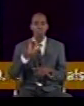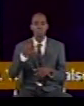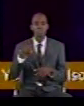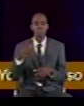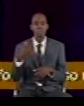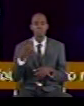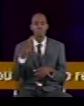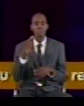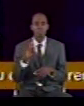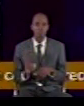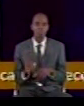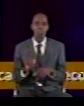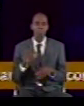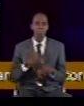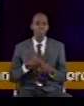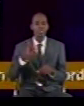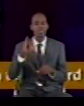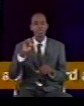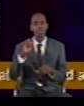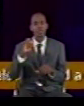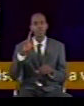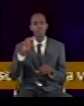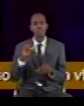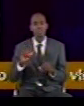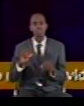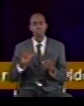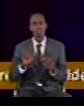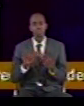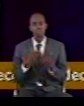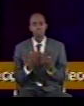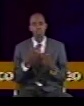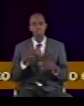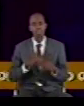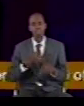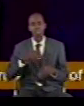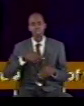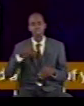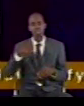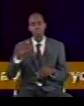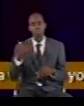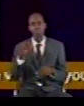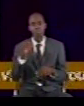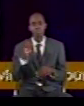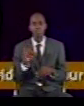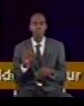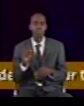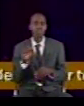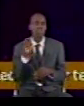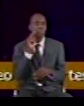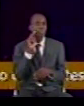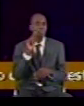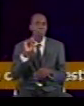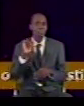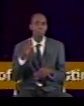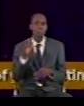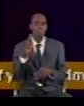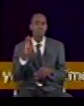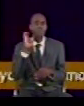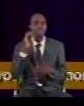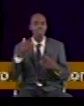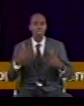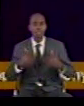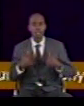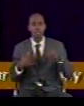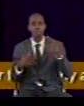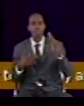a solo group in Nigeria, Lagos, Nigeria. I have been carrying ulcer for 35